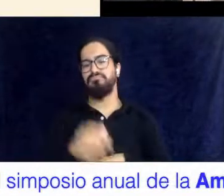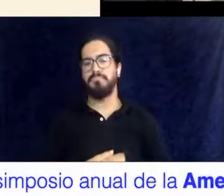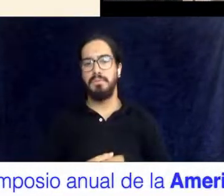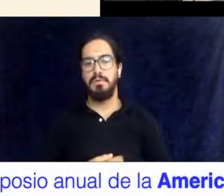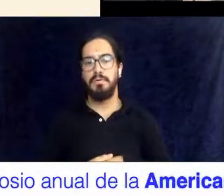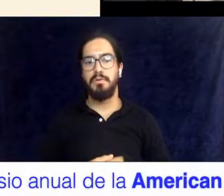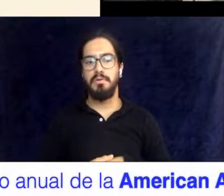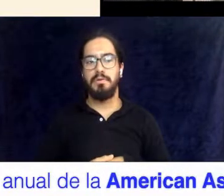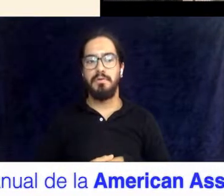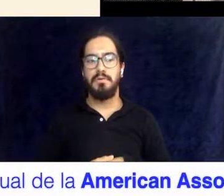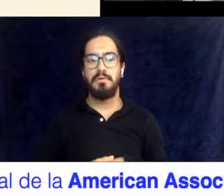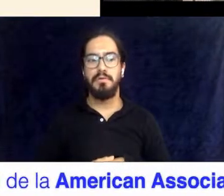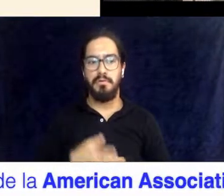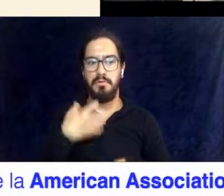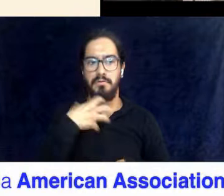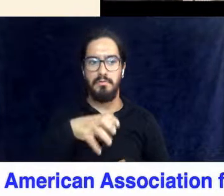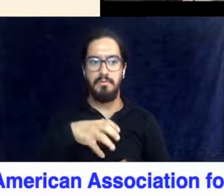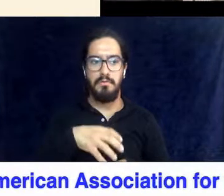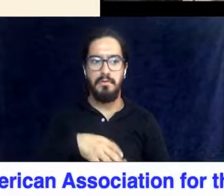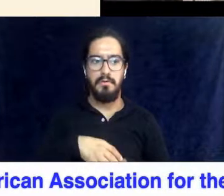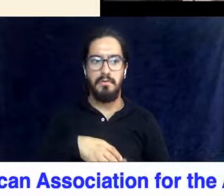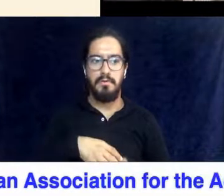our